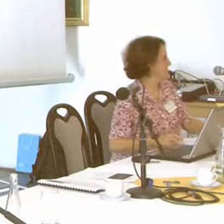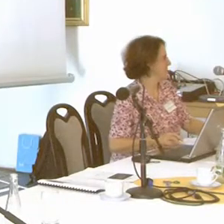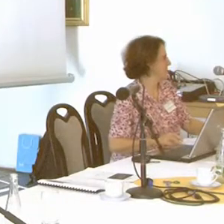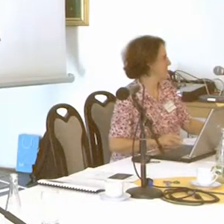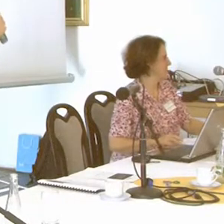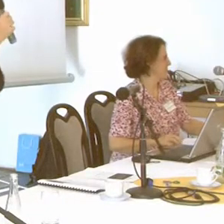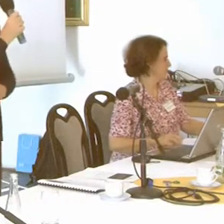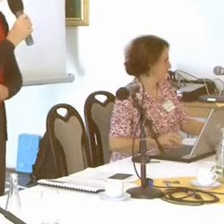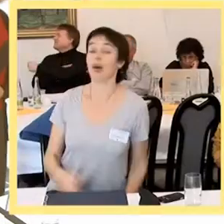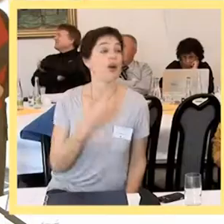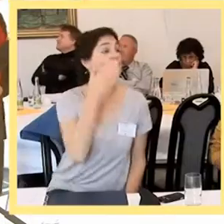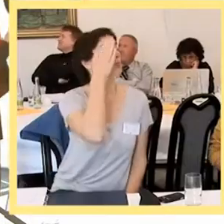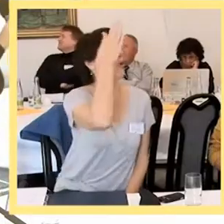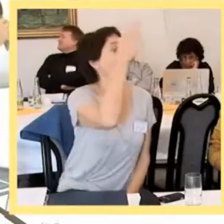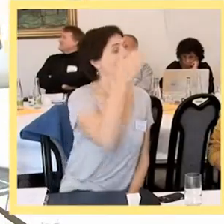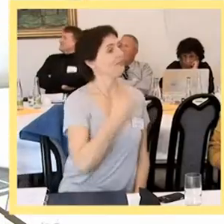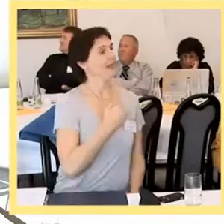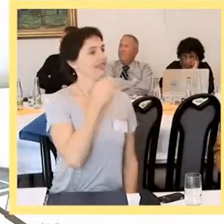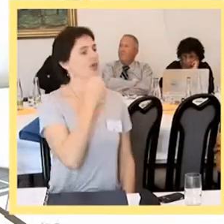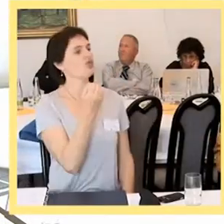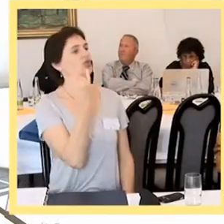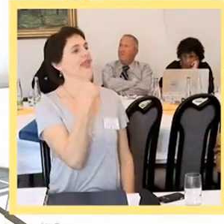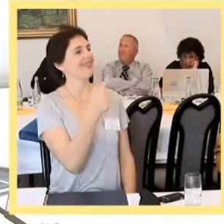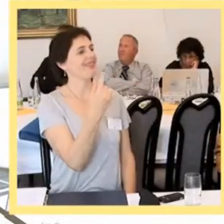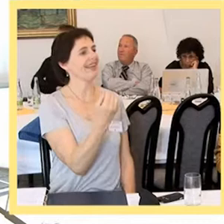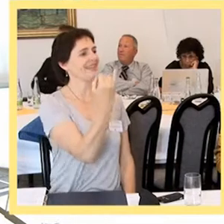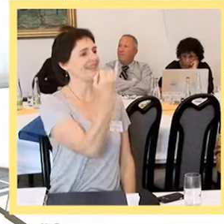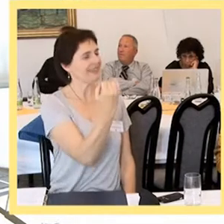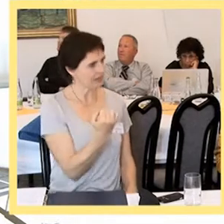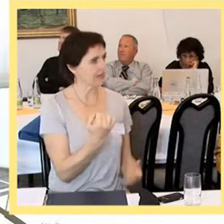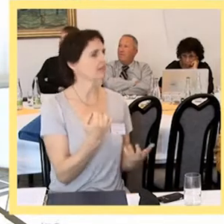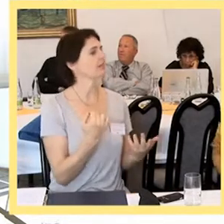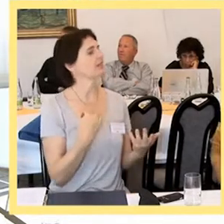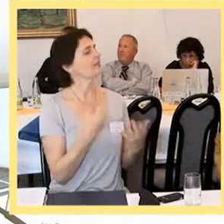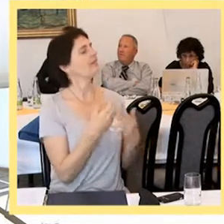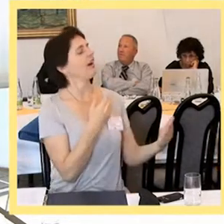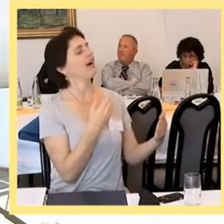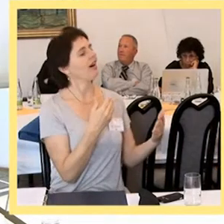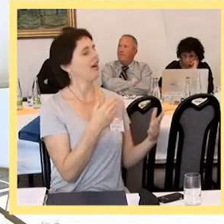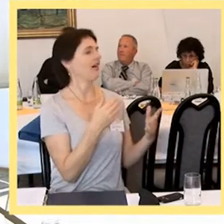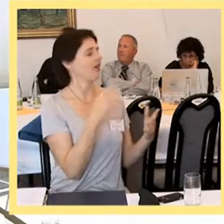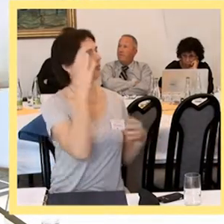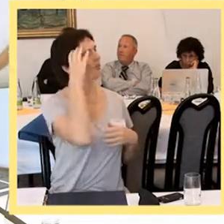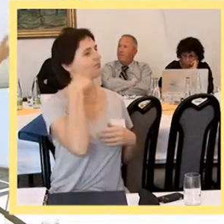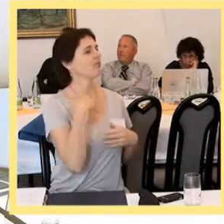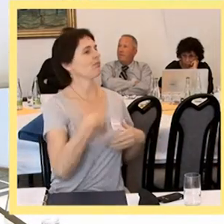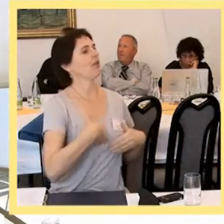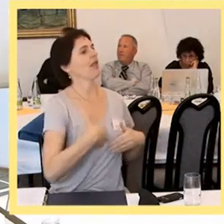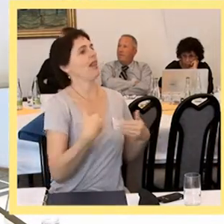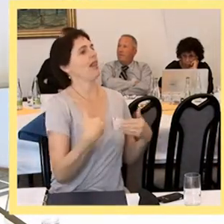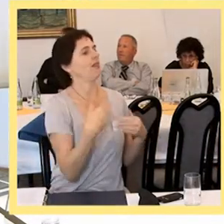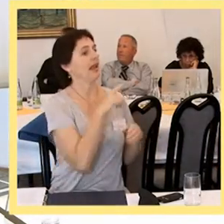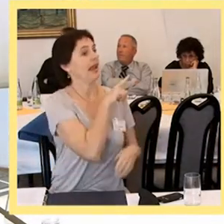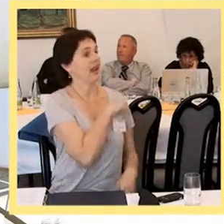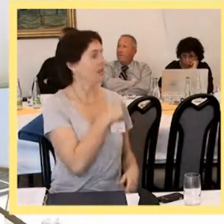Okay. Good morning. My name's Gillian Dacey, and I work with Public Health England. And say thank you to Stefan for